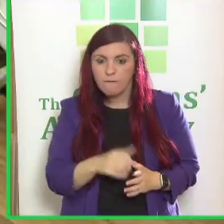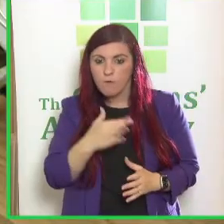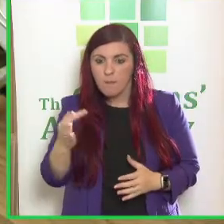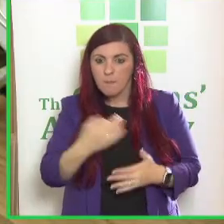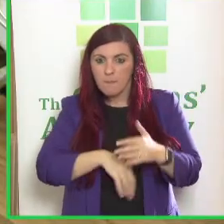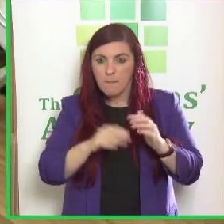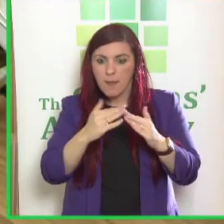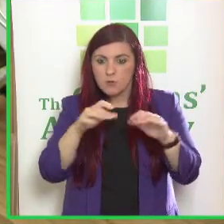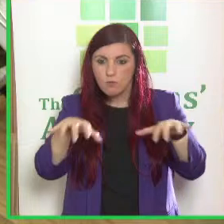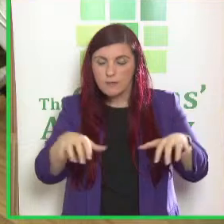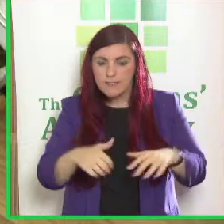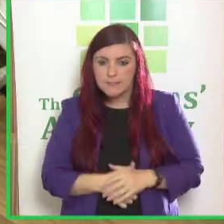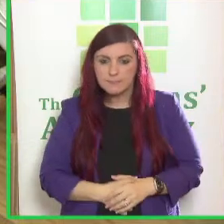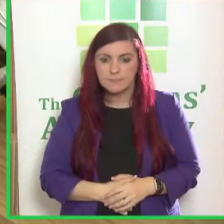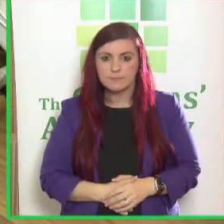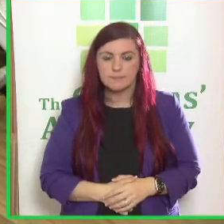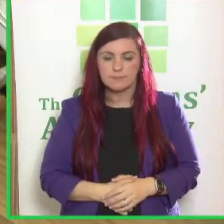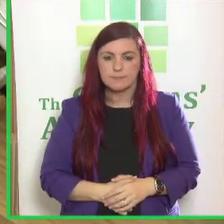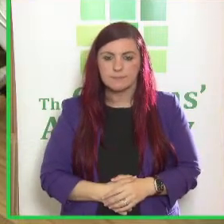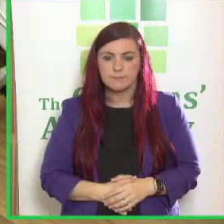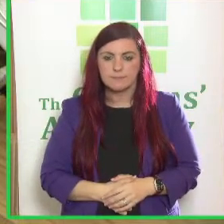Oireachtas.